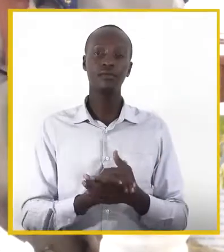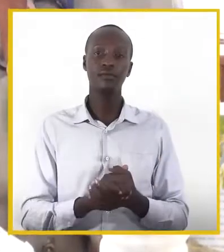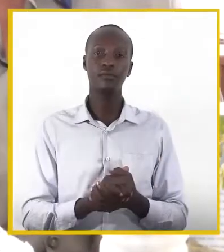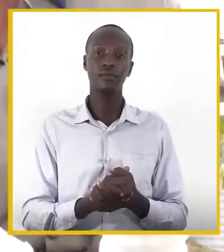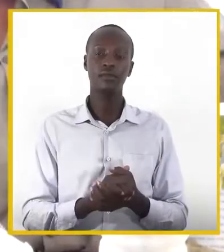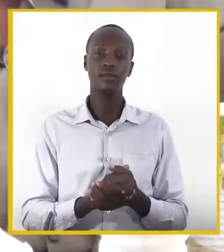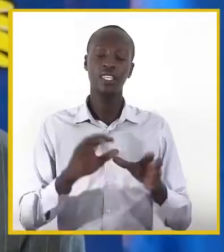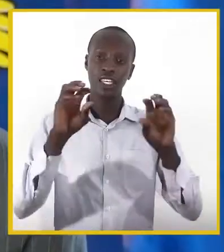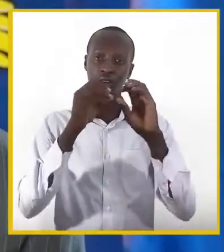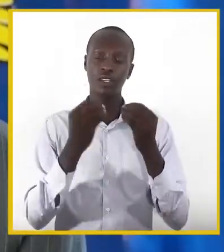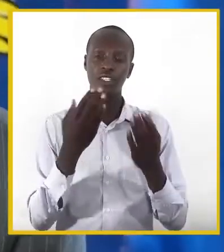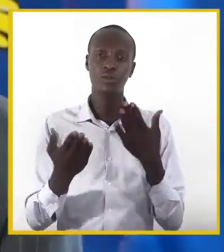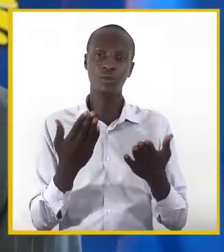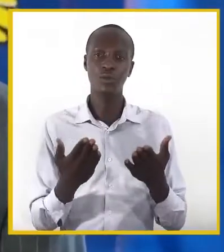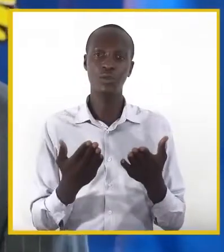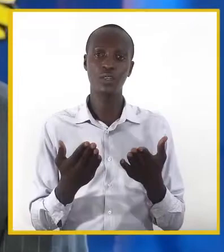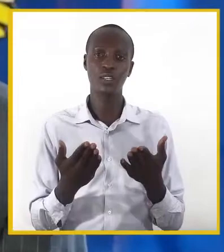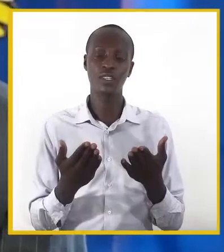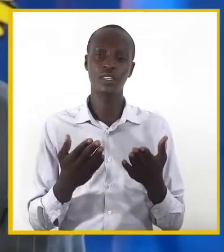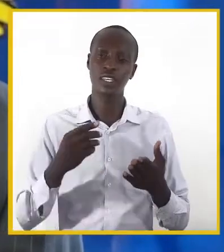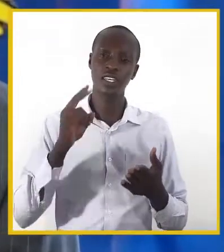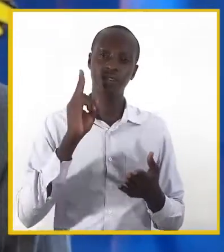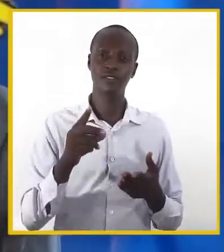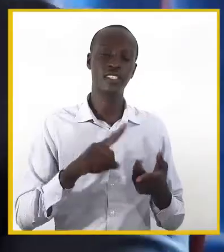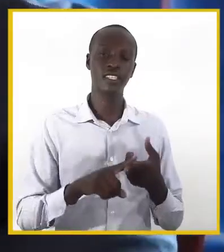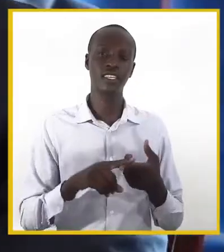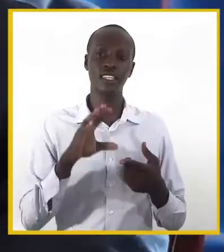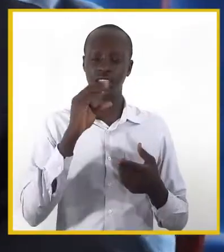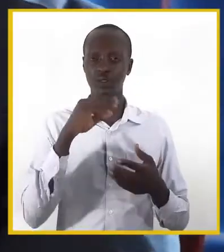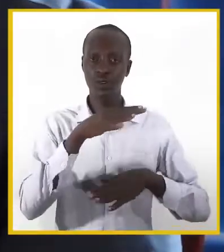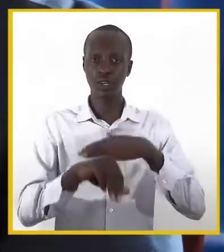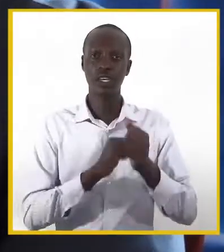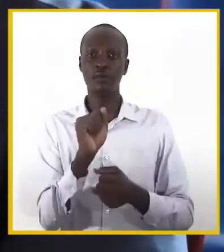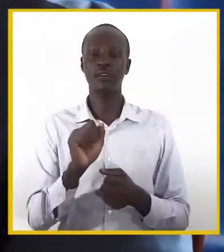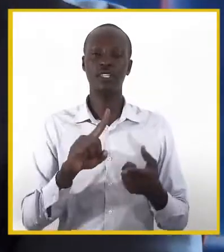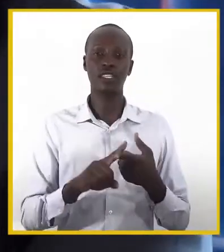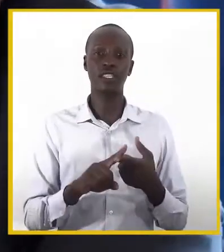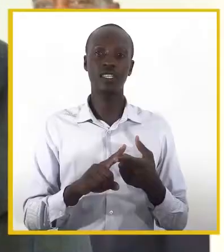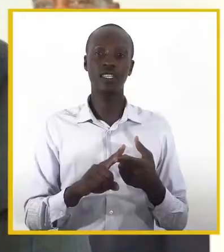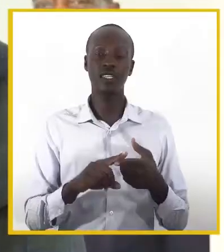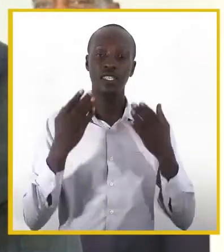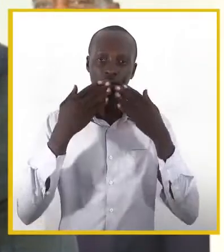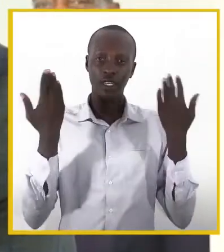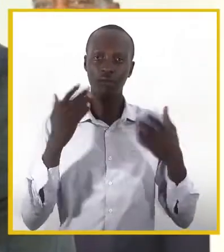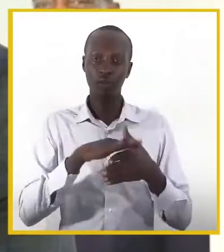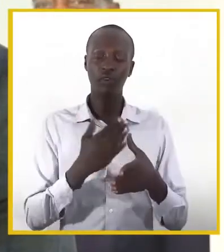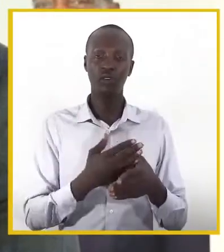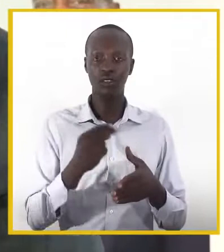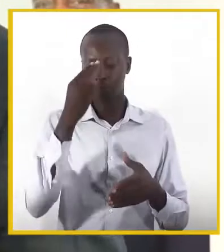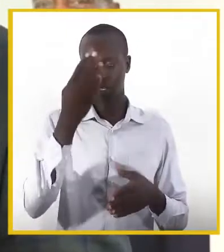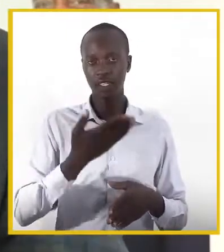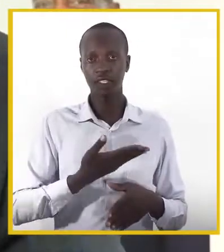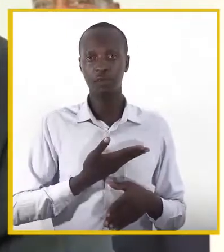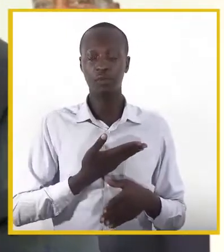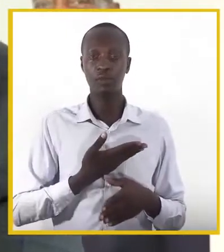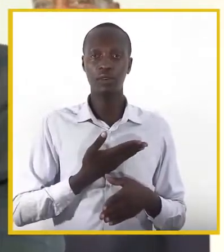It's a force that you can go out there and talk confidently about. I'm pleased to report that the Commissioner General of Police indicated that he has